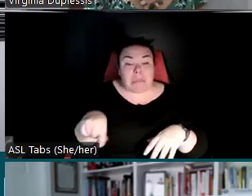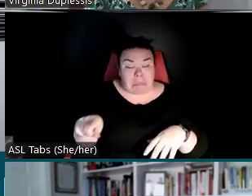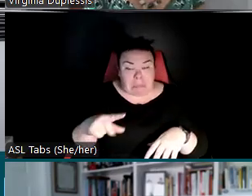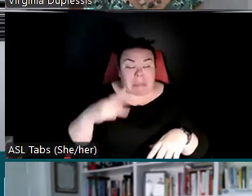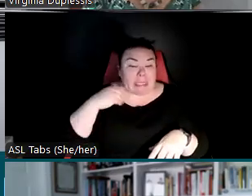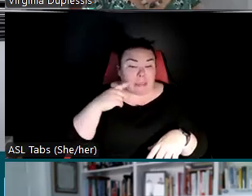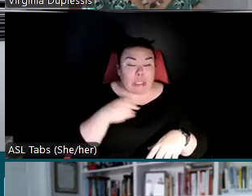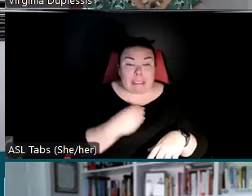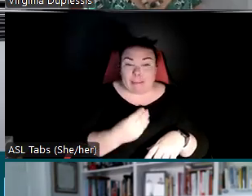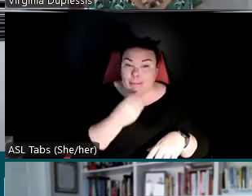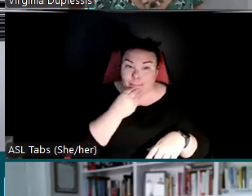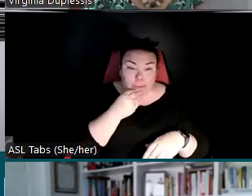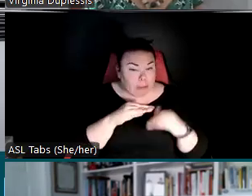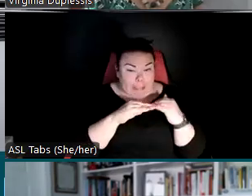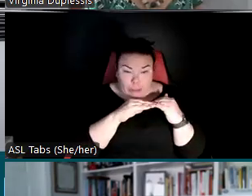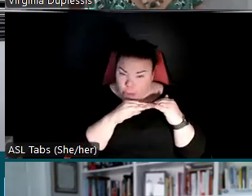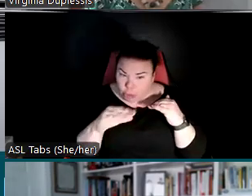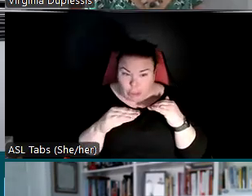risk. Next slide, please.